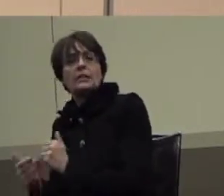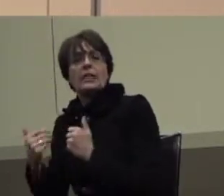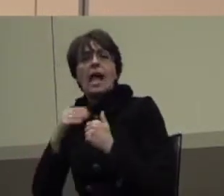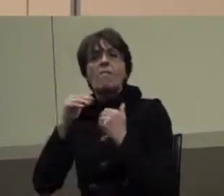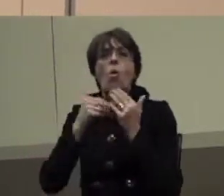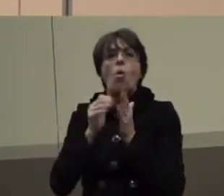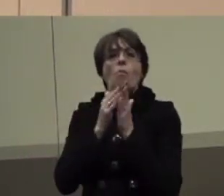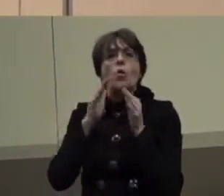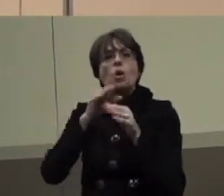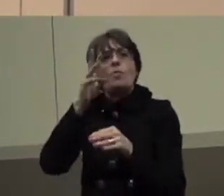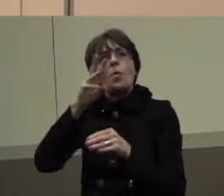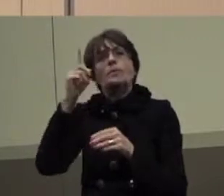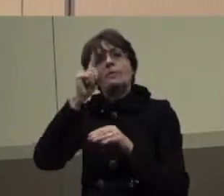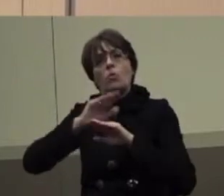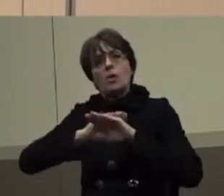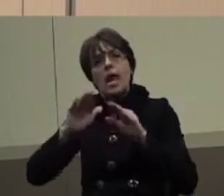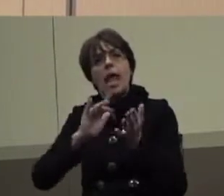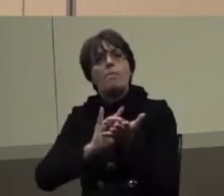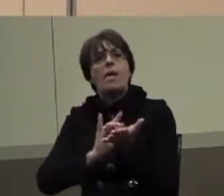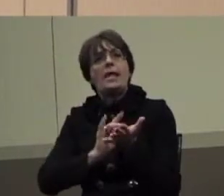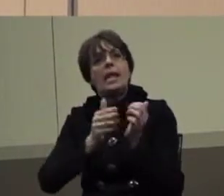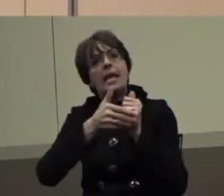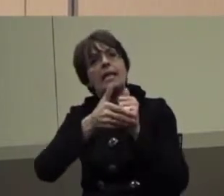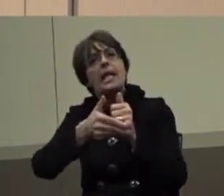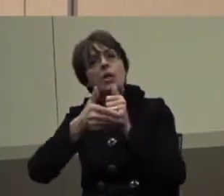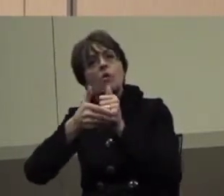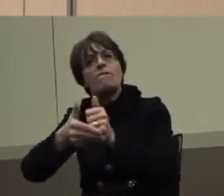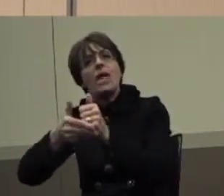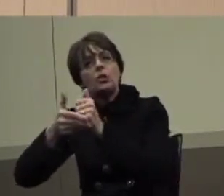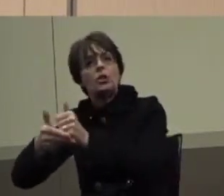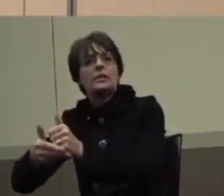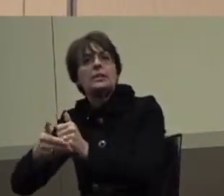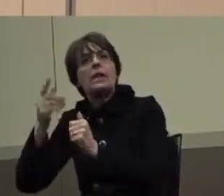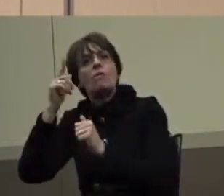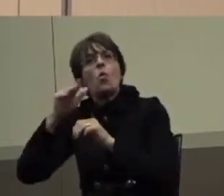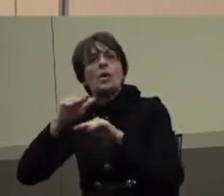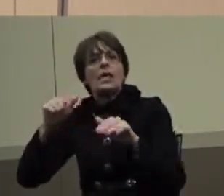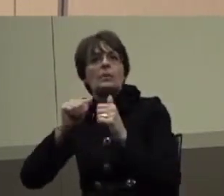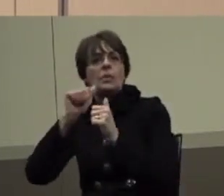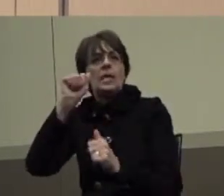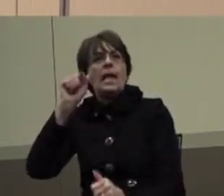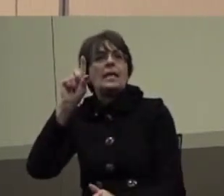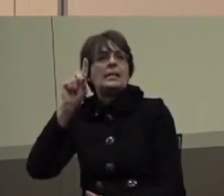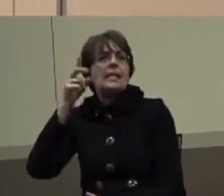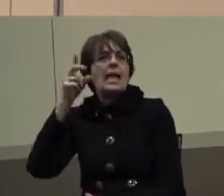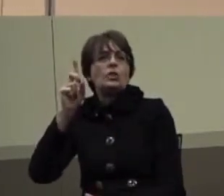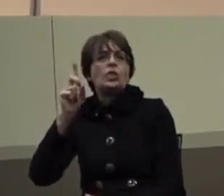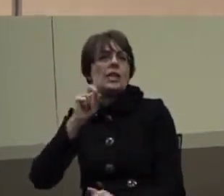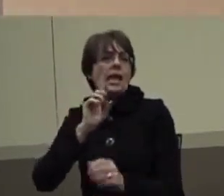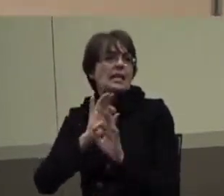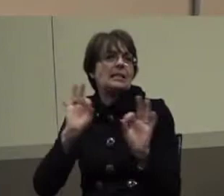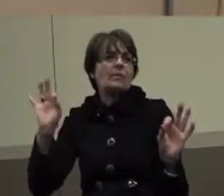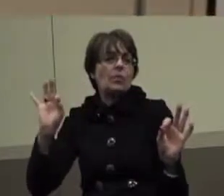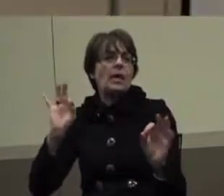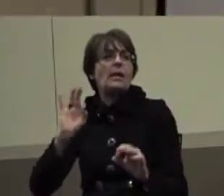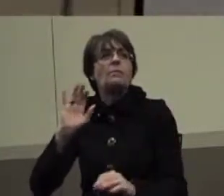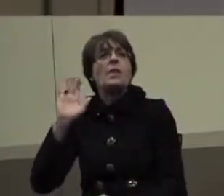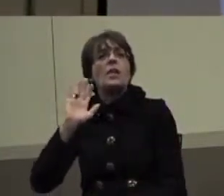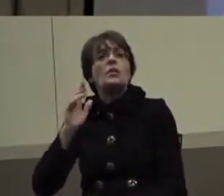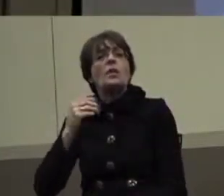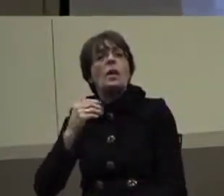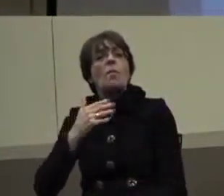my website for non-medicated interventions for kids with ADHD, and it's a free book. I used to put my kids